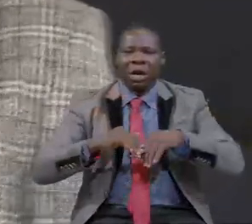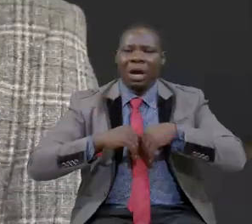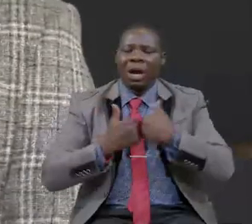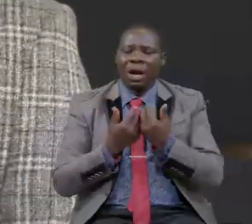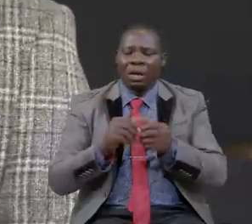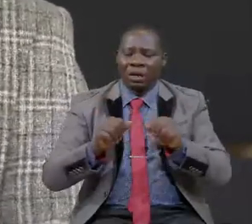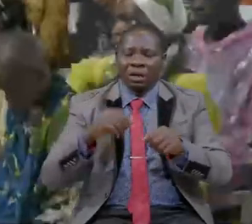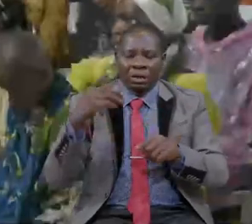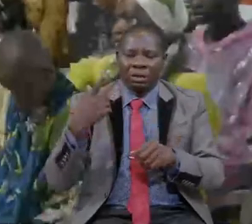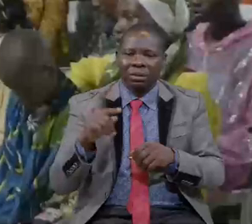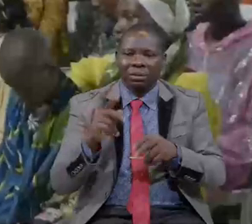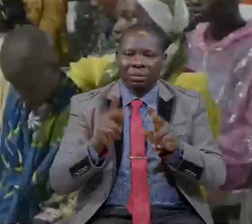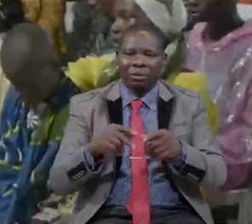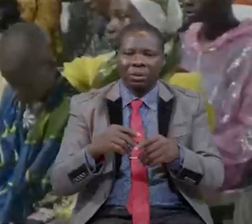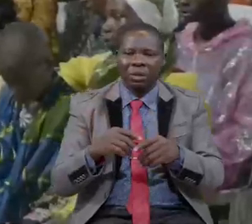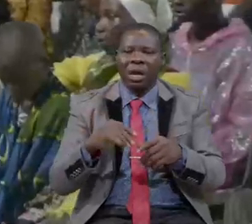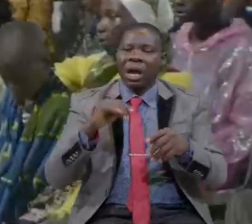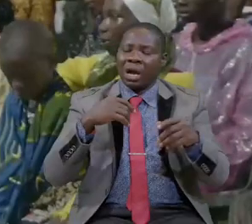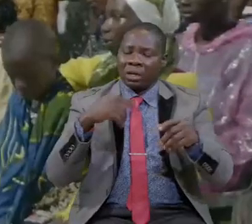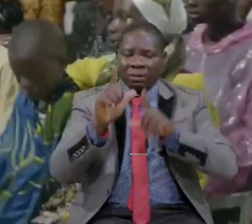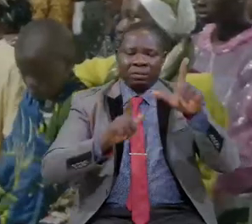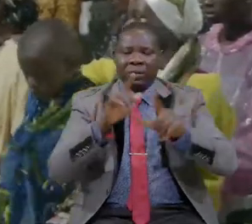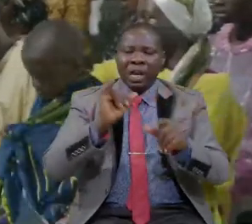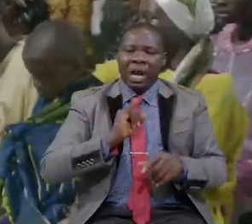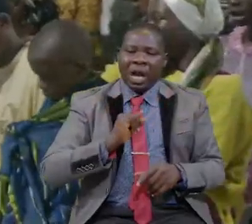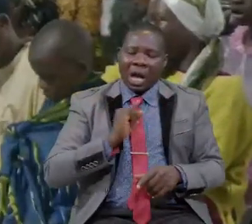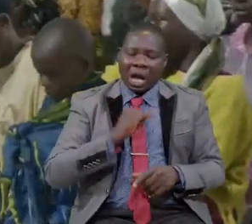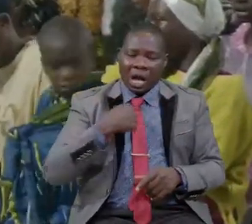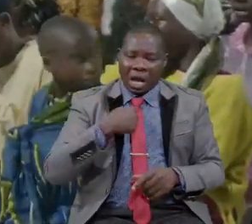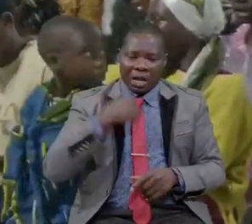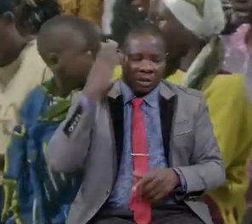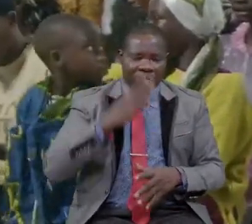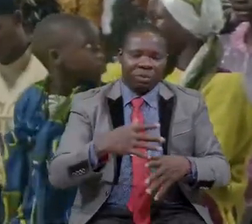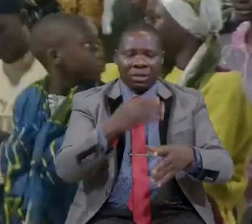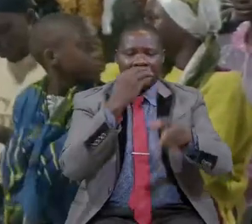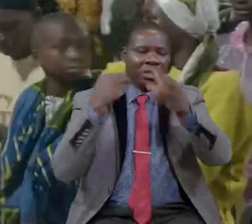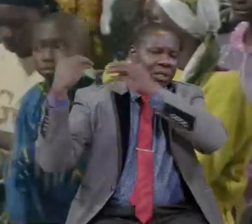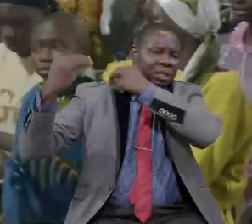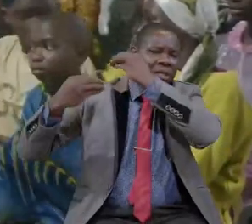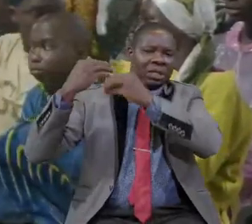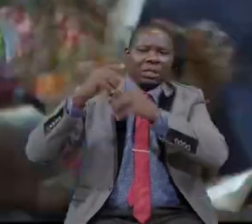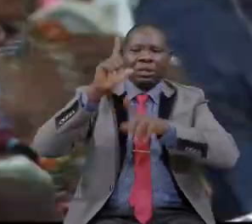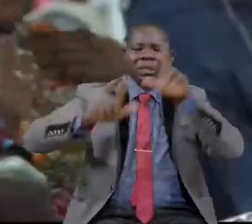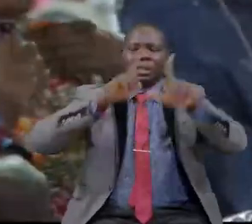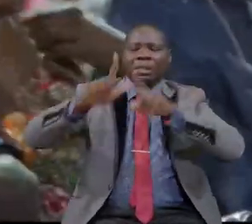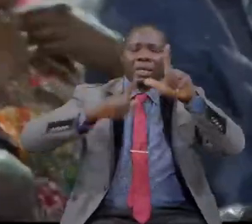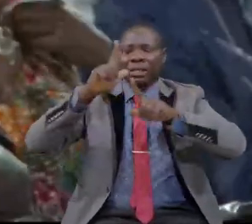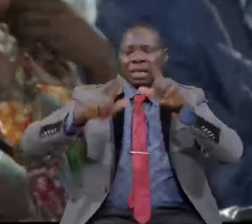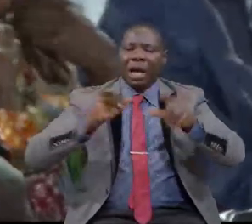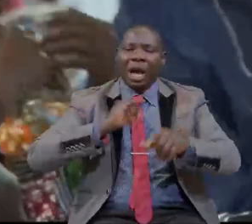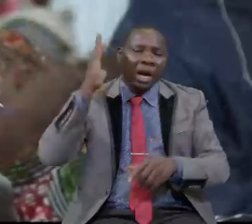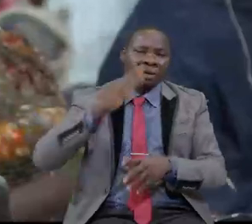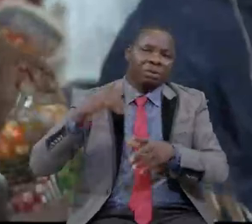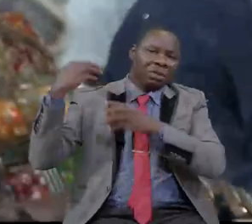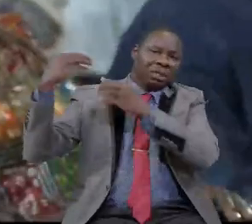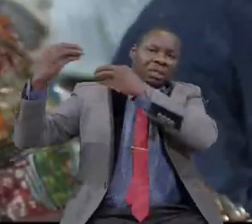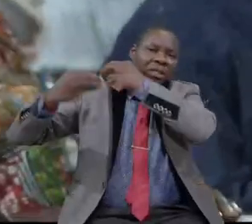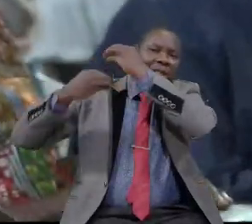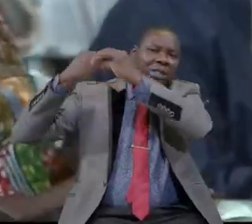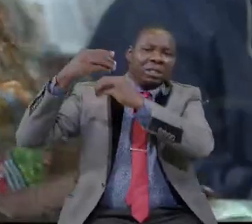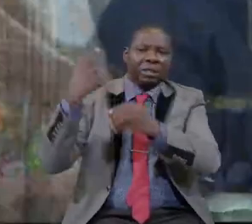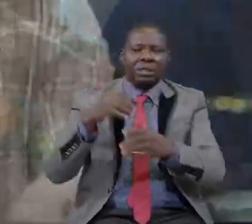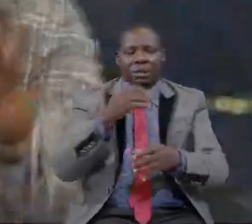God. I will inherit, say it aloud, the kingdom